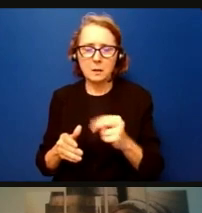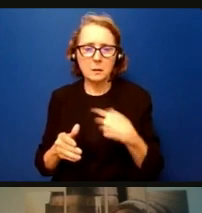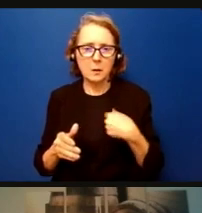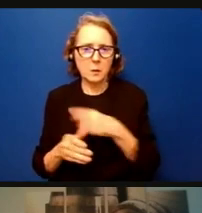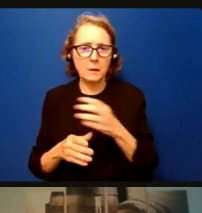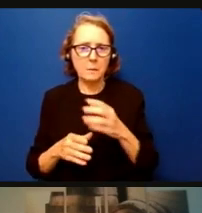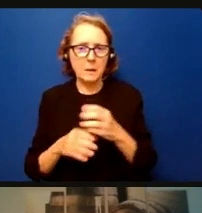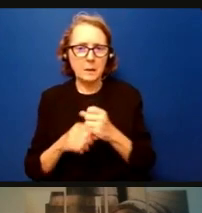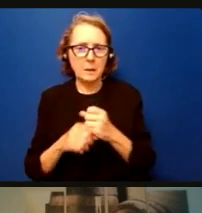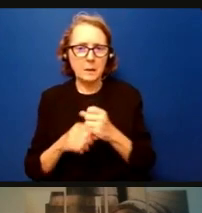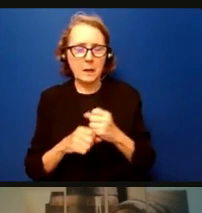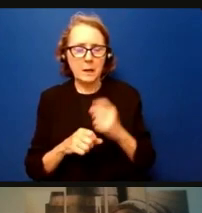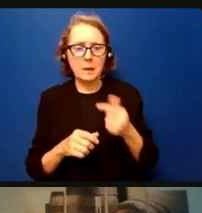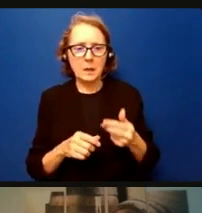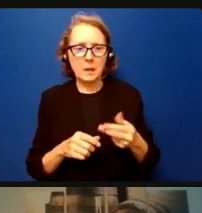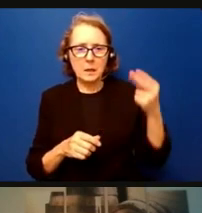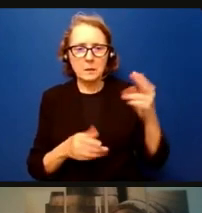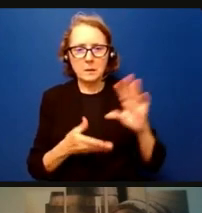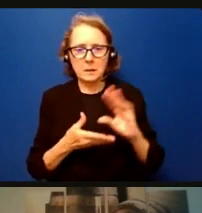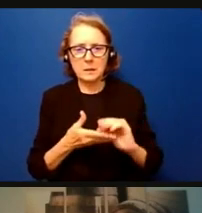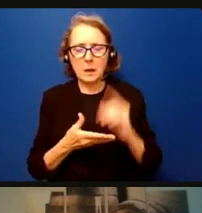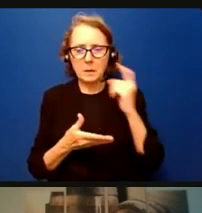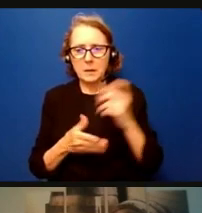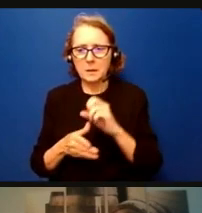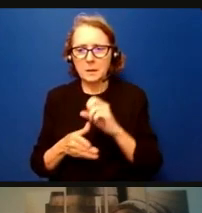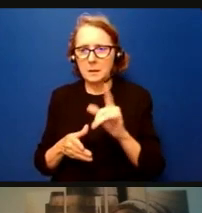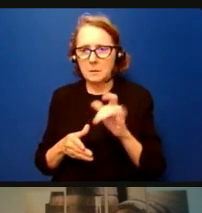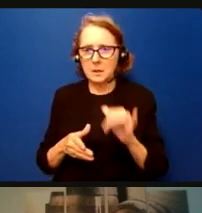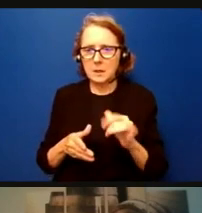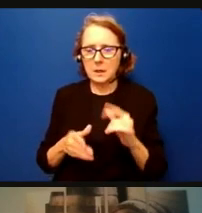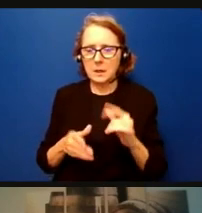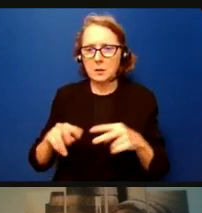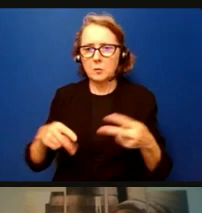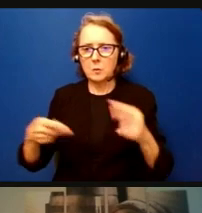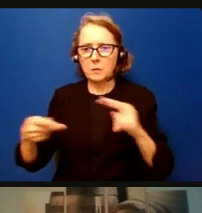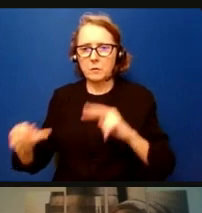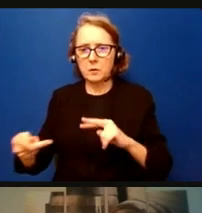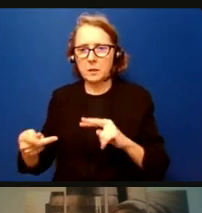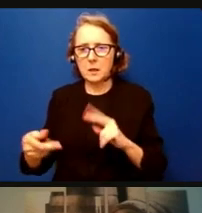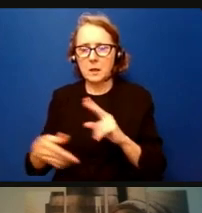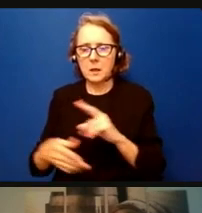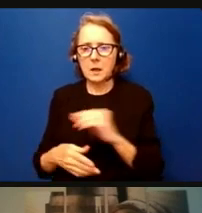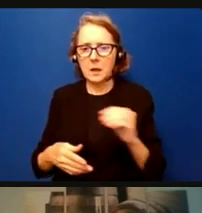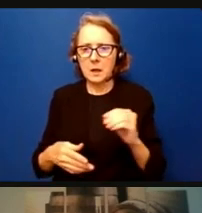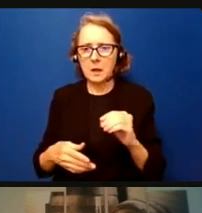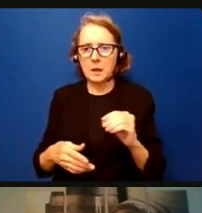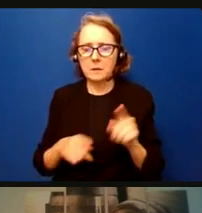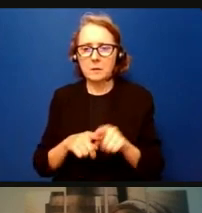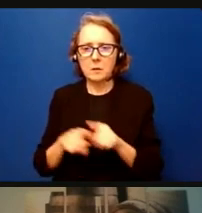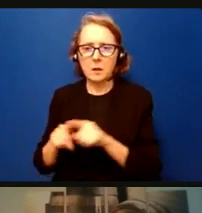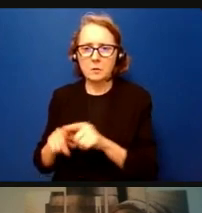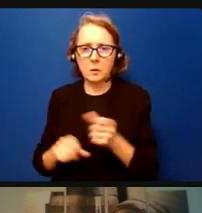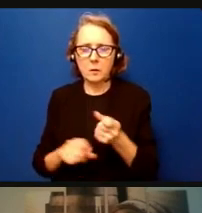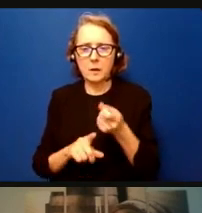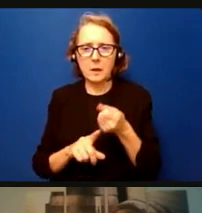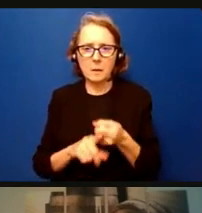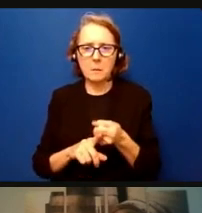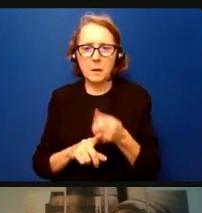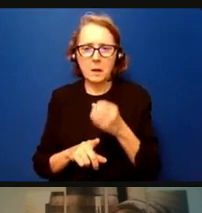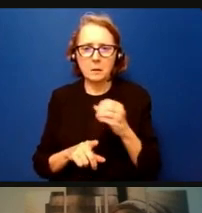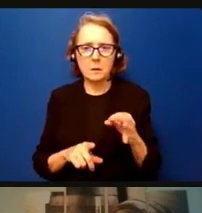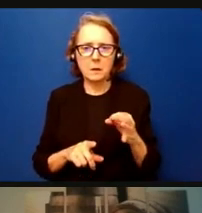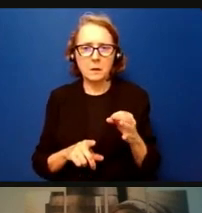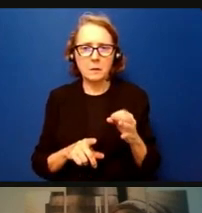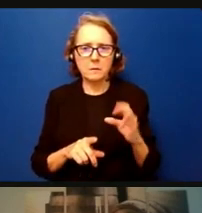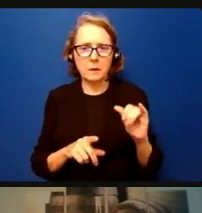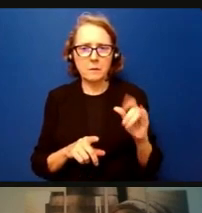discount because of that subsidy. This is reversing that subsidy. And there's also the impacts of